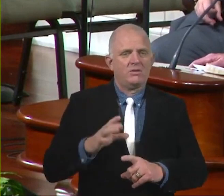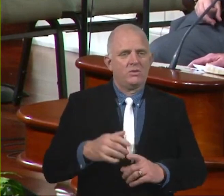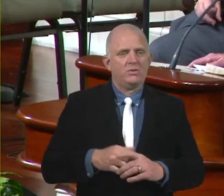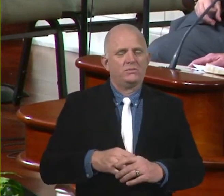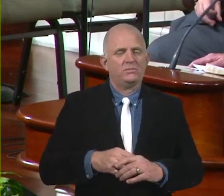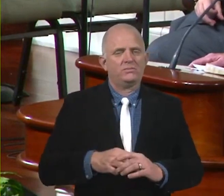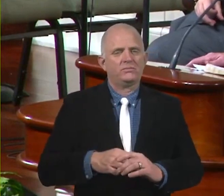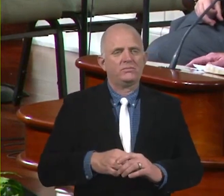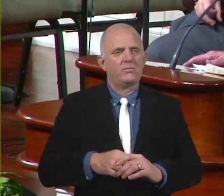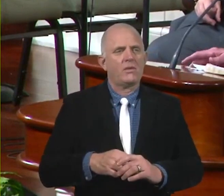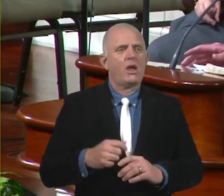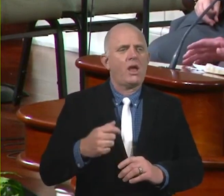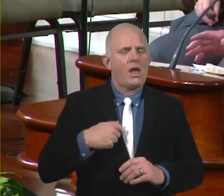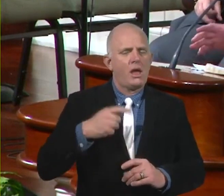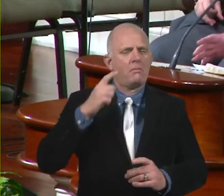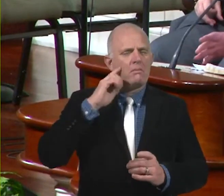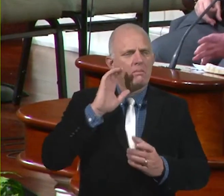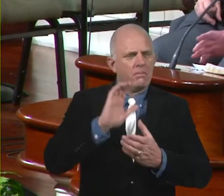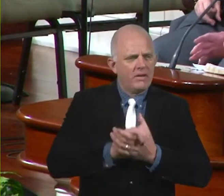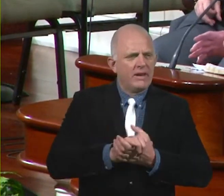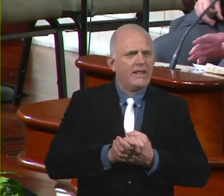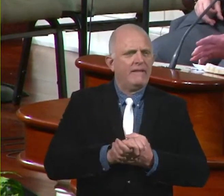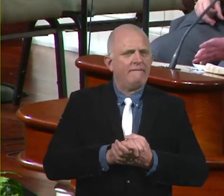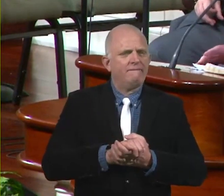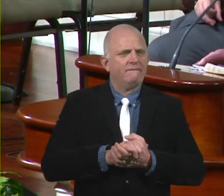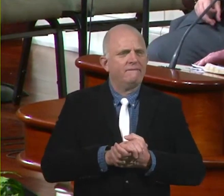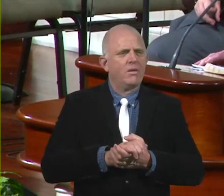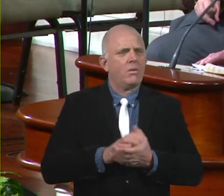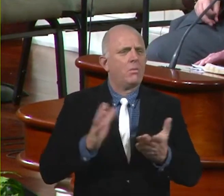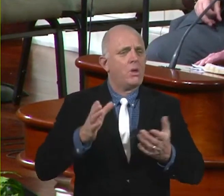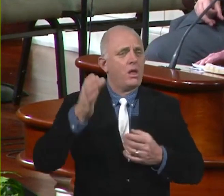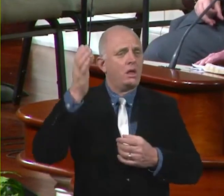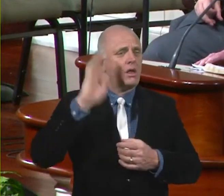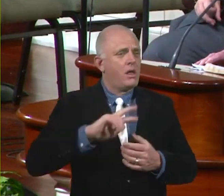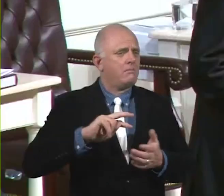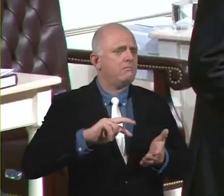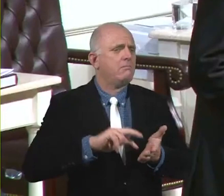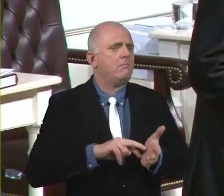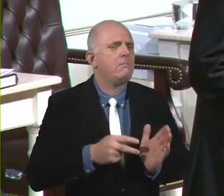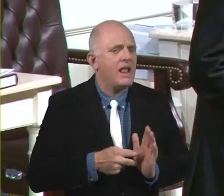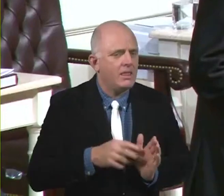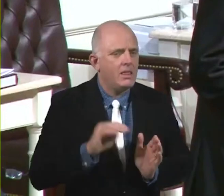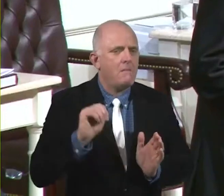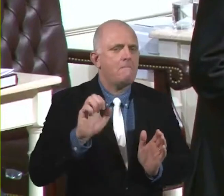He said, I believe that what God meant to say